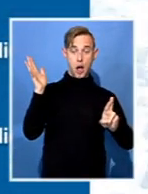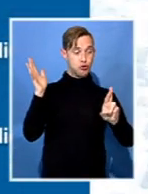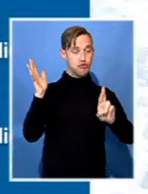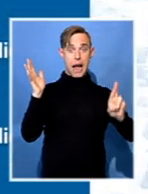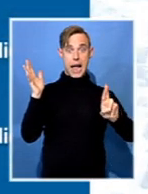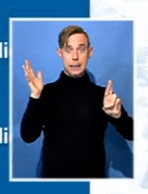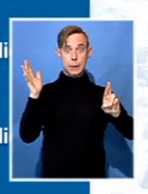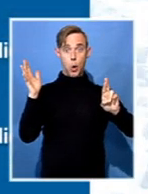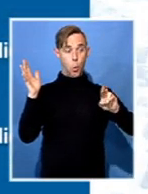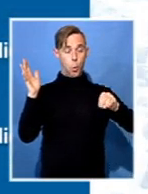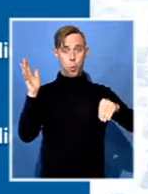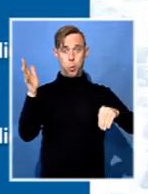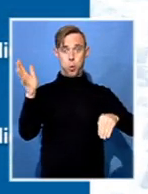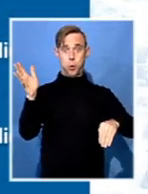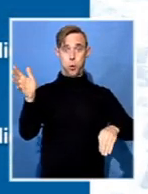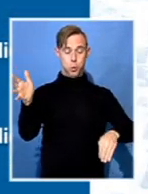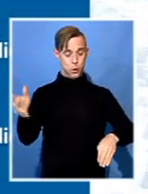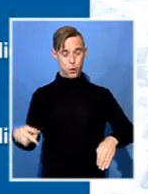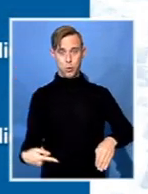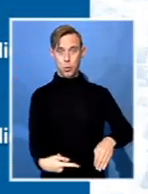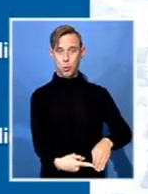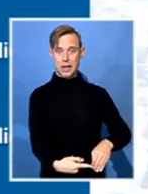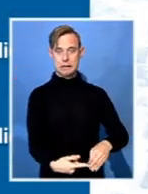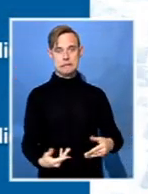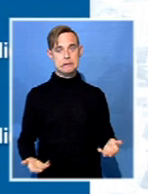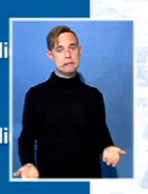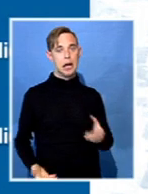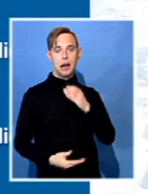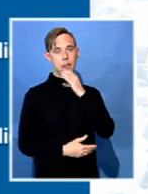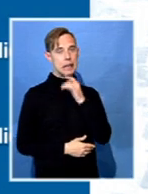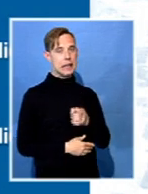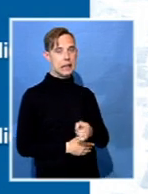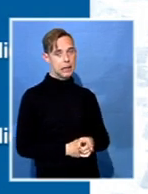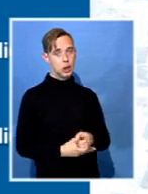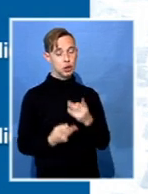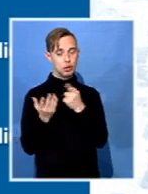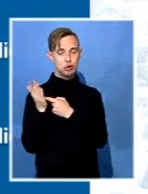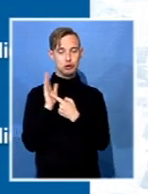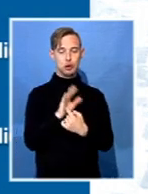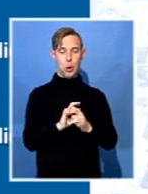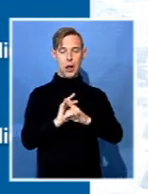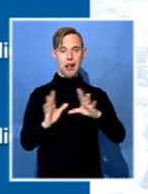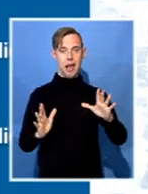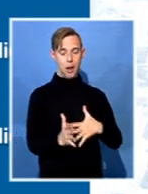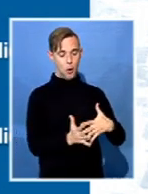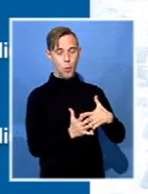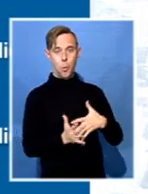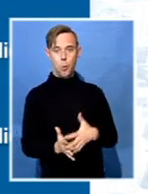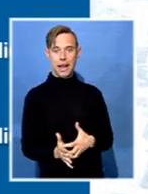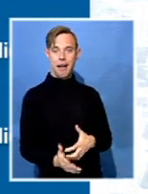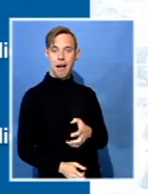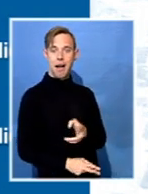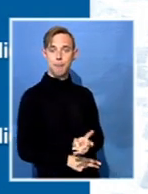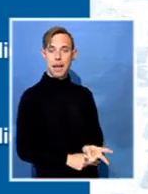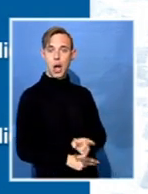between the start of the midterm budget speech and the end. And we've seen a further weakening. Investors are probably concerned about